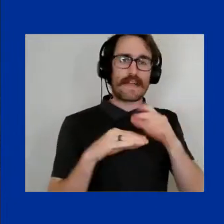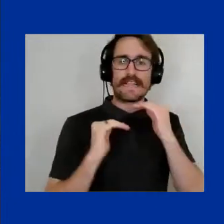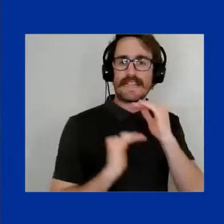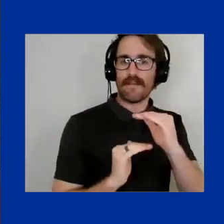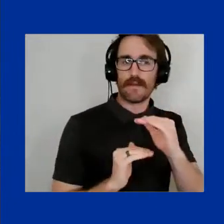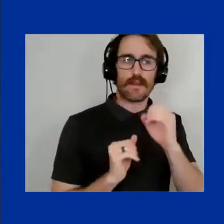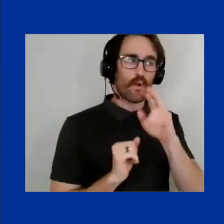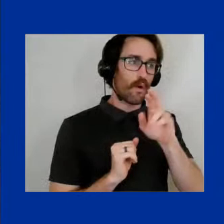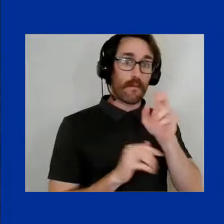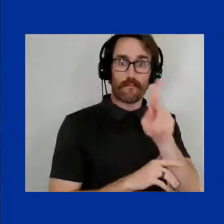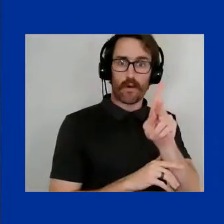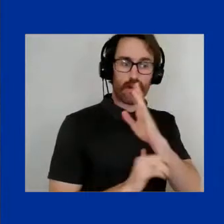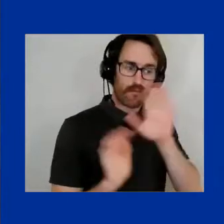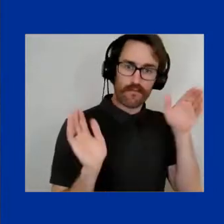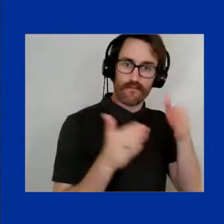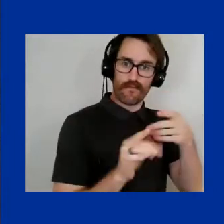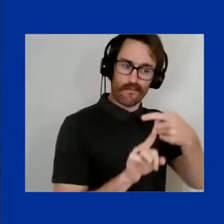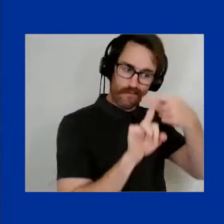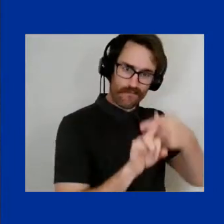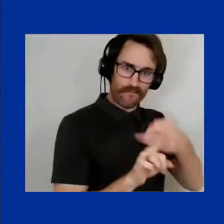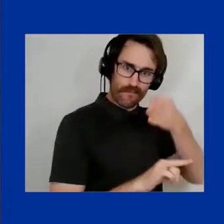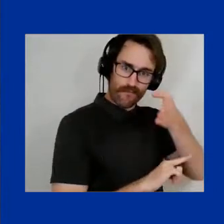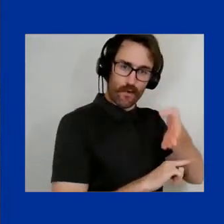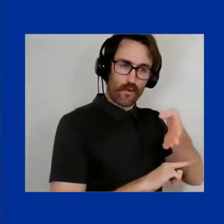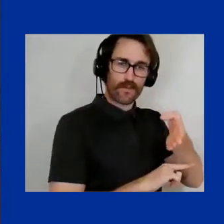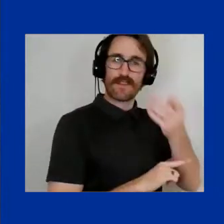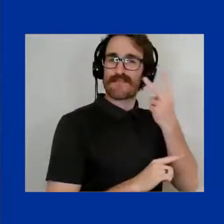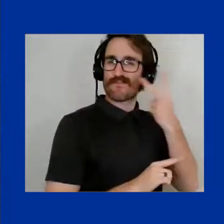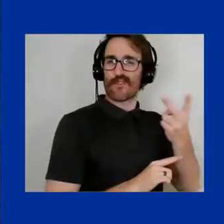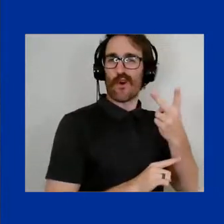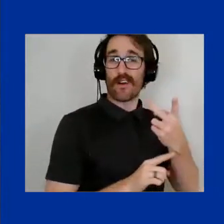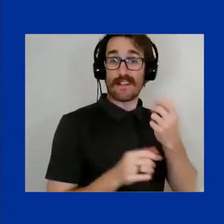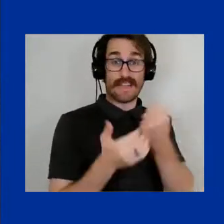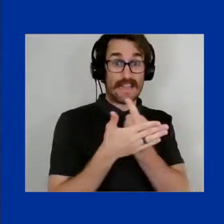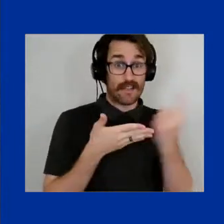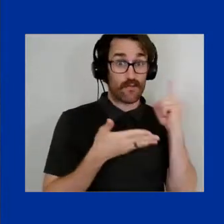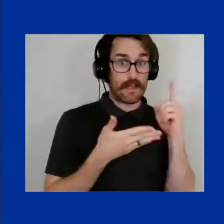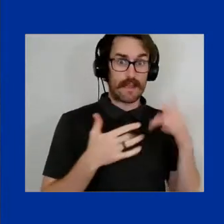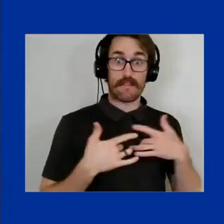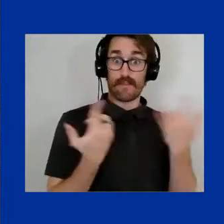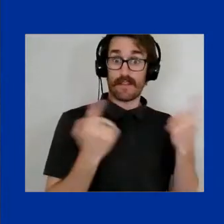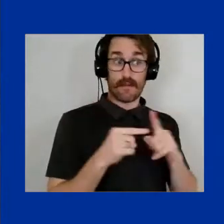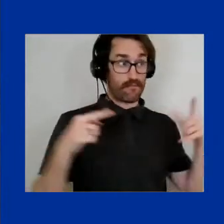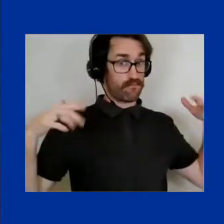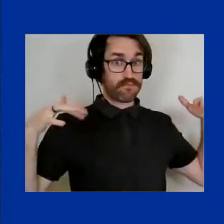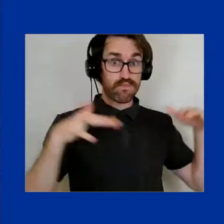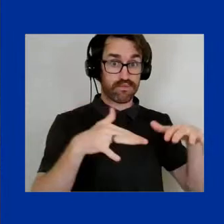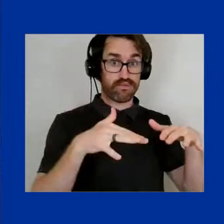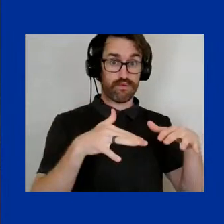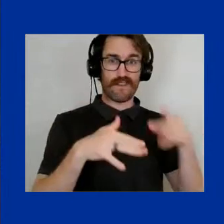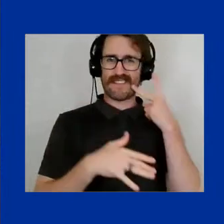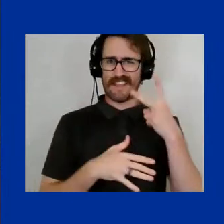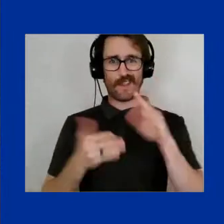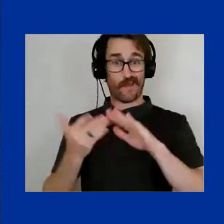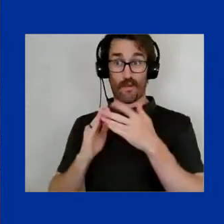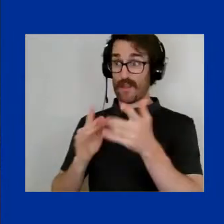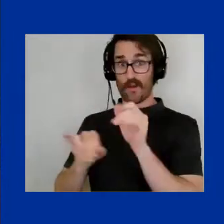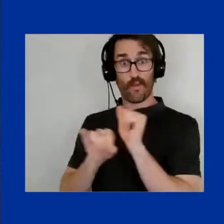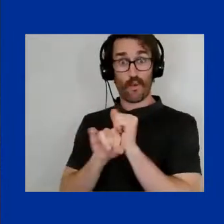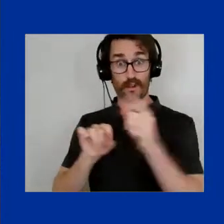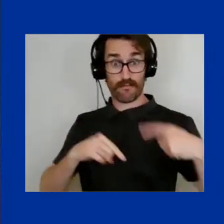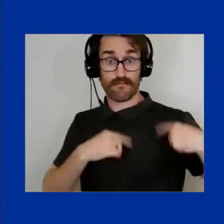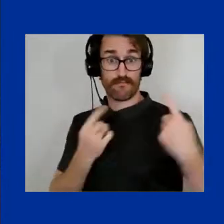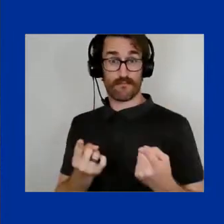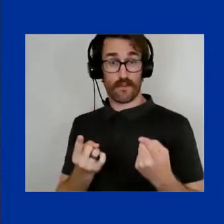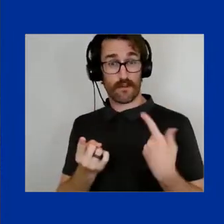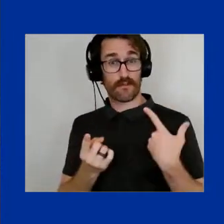where we saw events like last week that really put the great work that the community is doing and the vast majority of people are